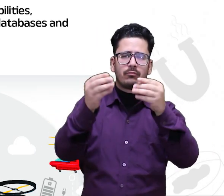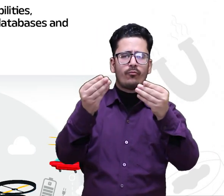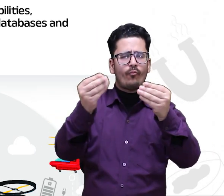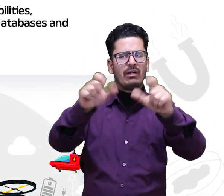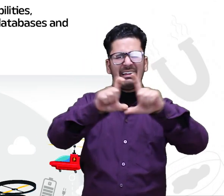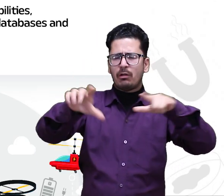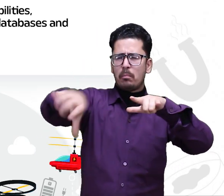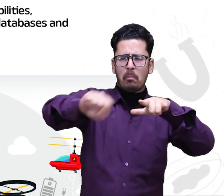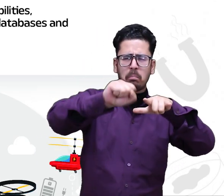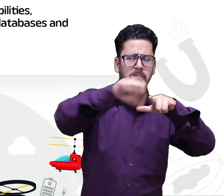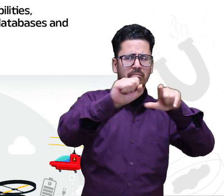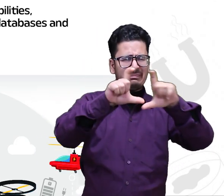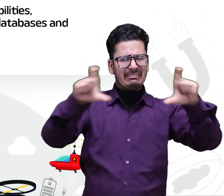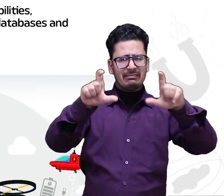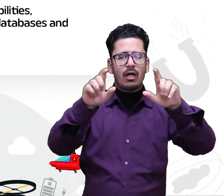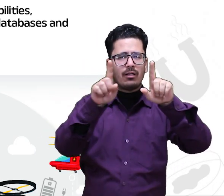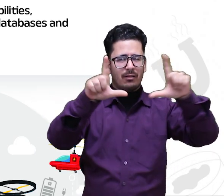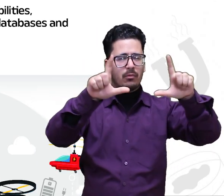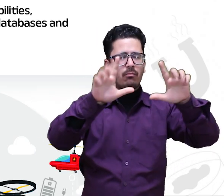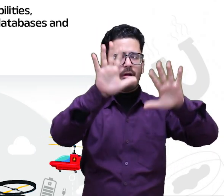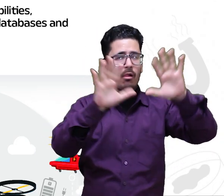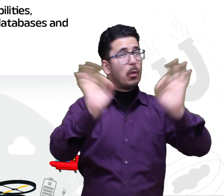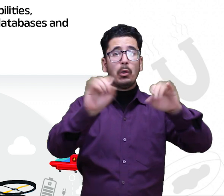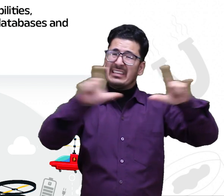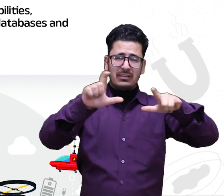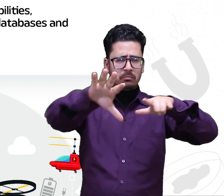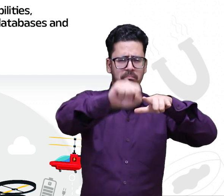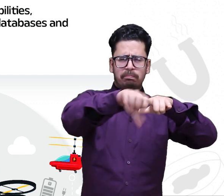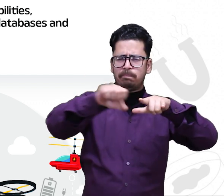detect specific pollutant levels in the atmosphere.